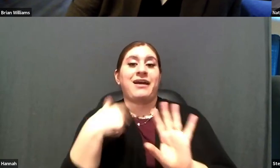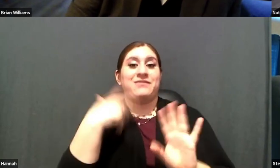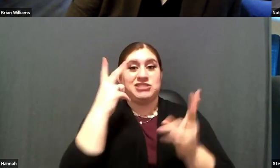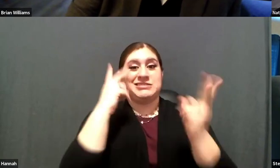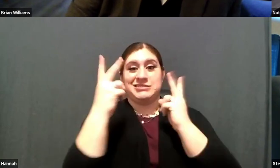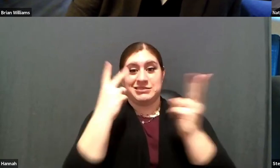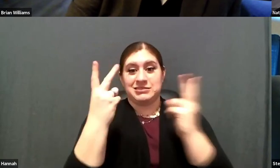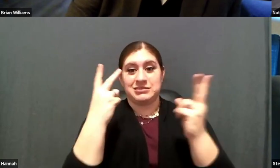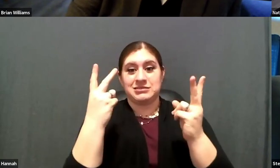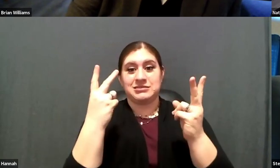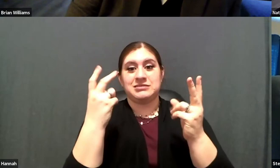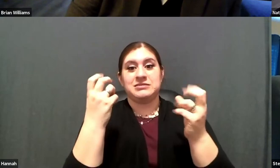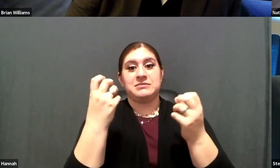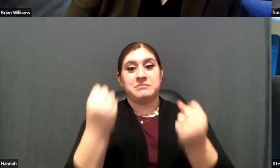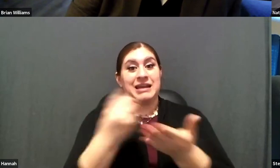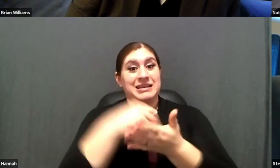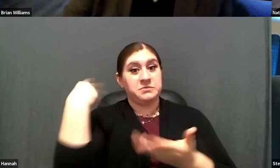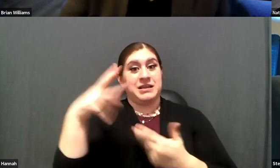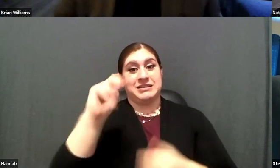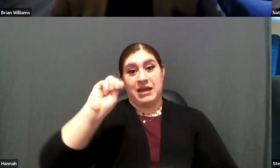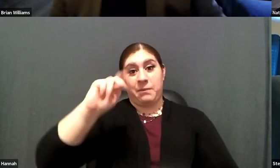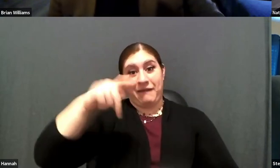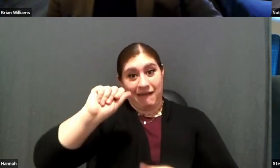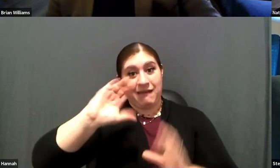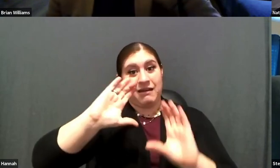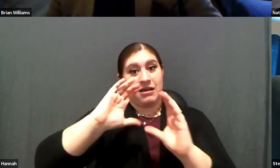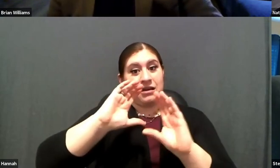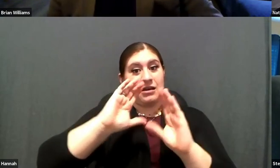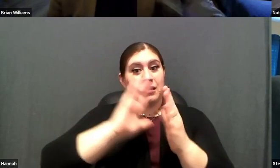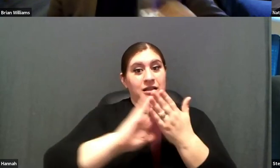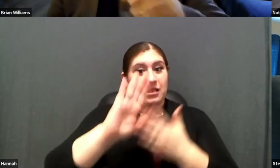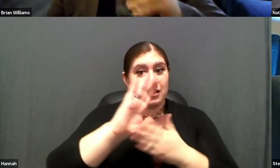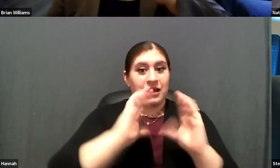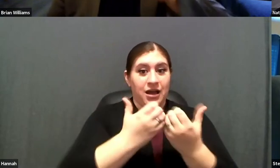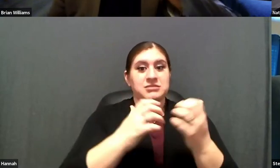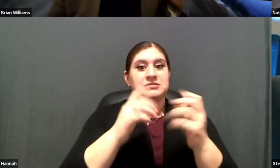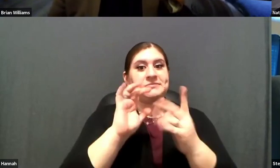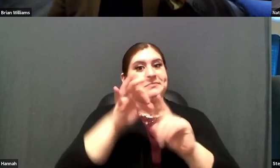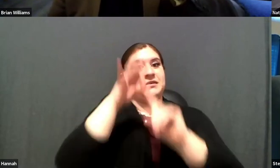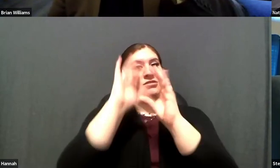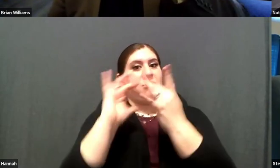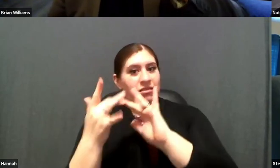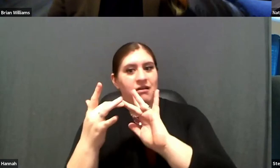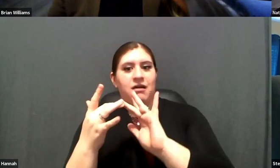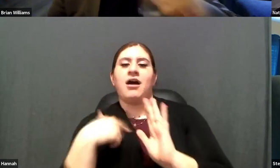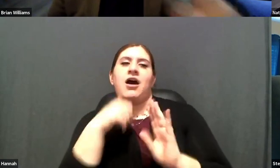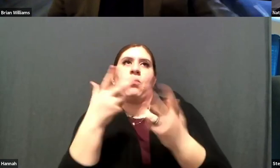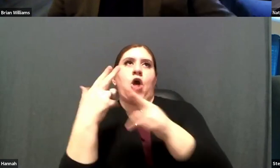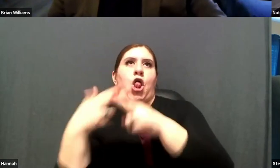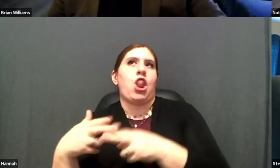of very expensive MPA programs with a lot more hours, especially a lot of the online programs. Like, I don't want to just name anybody,